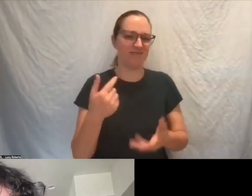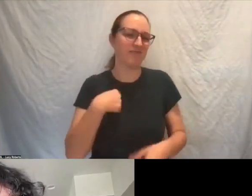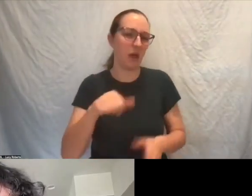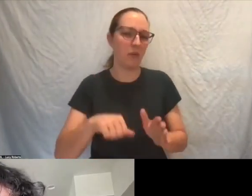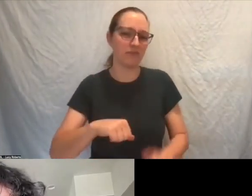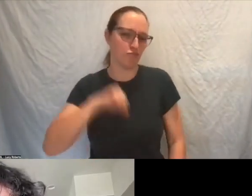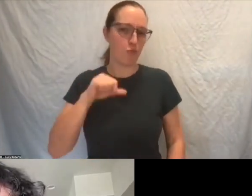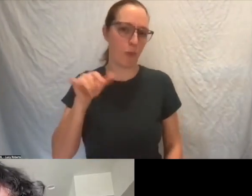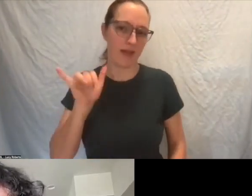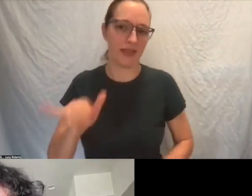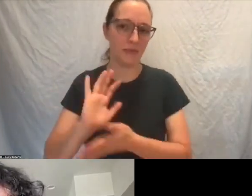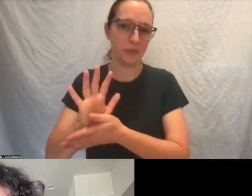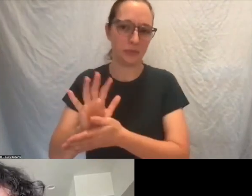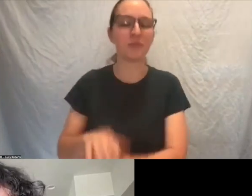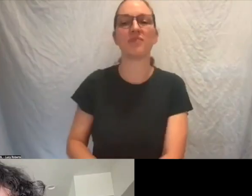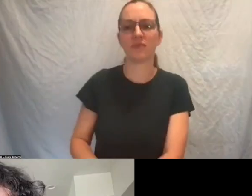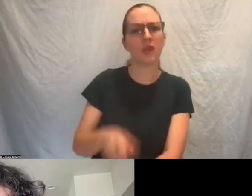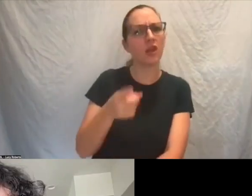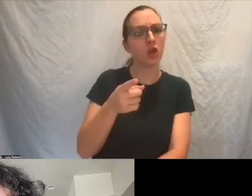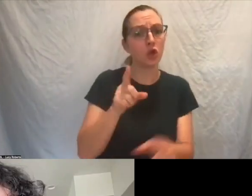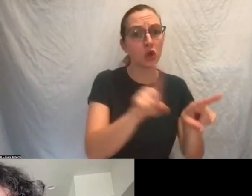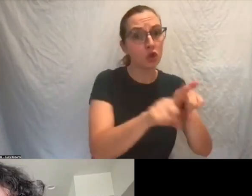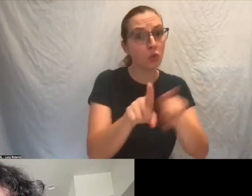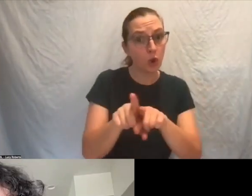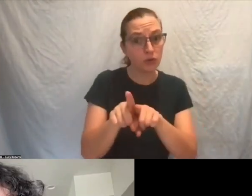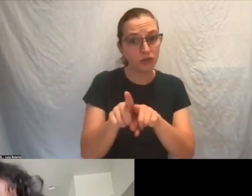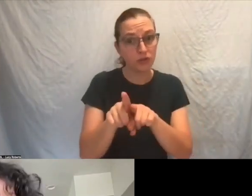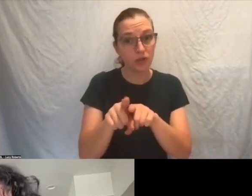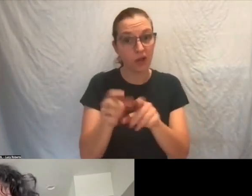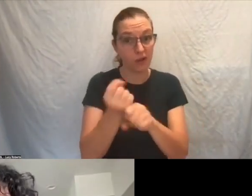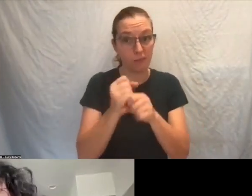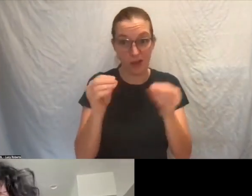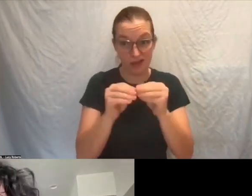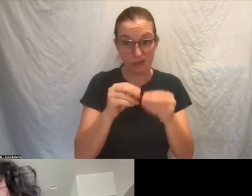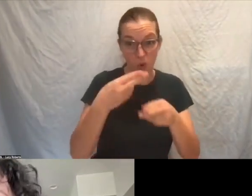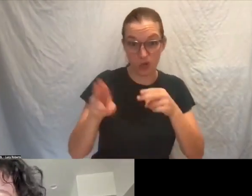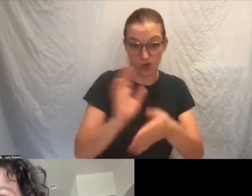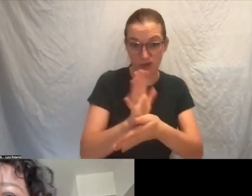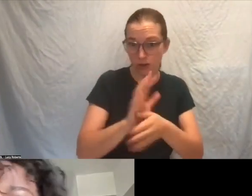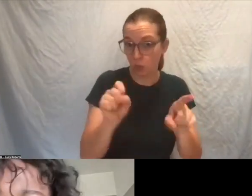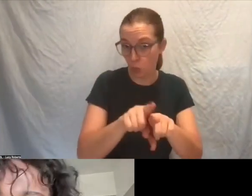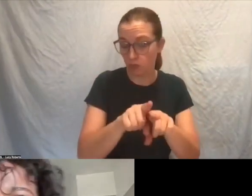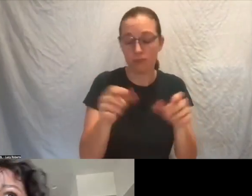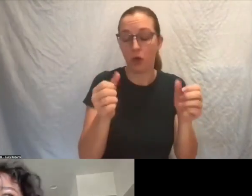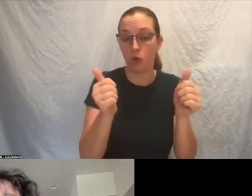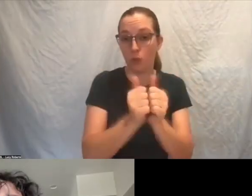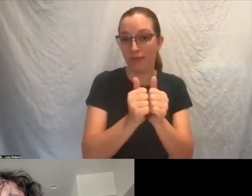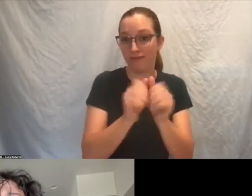And then you also did a couple other short films with some of your family members, right? Yeah, so I